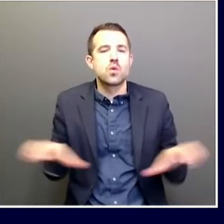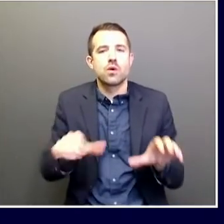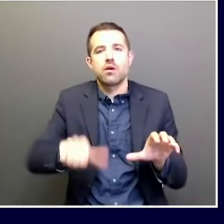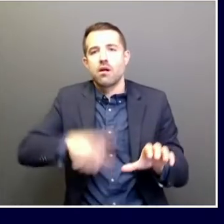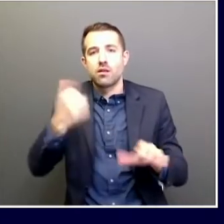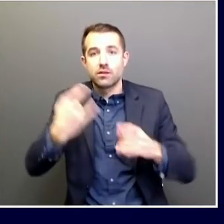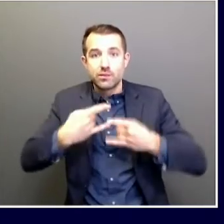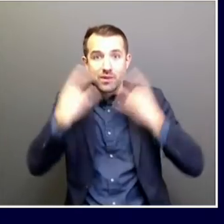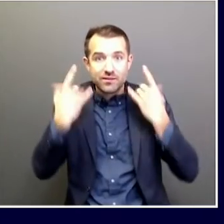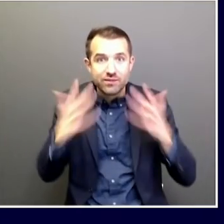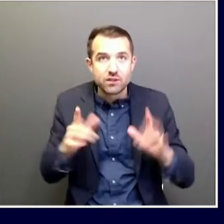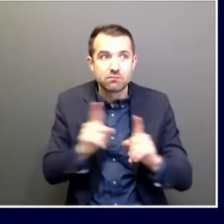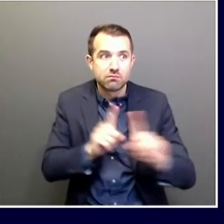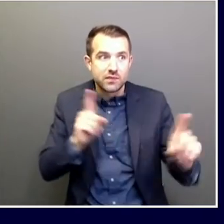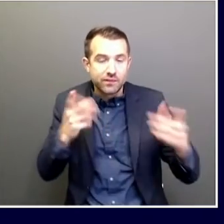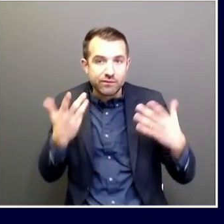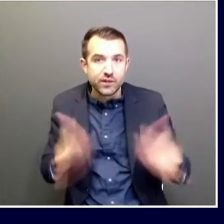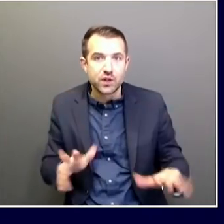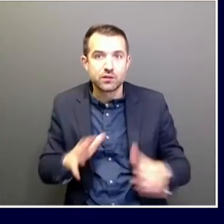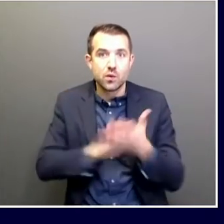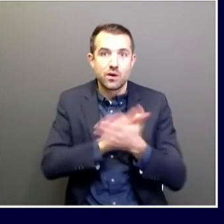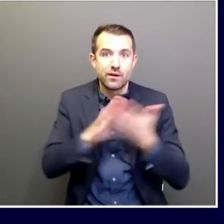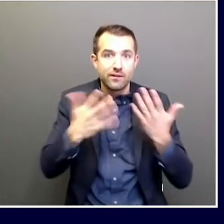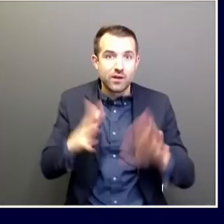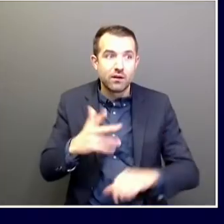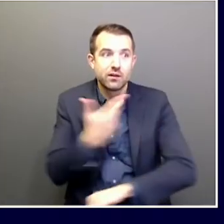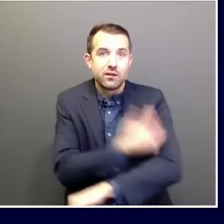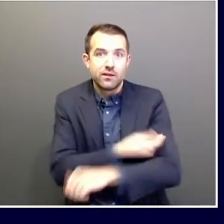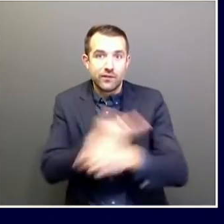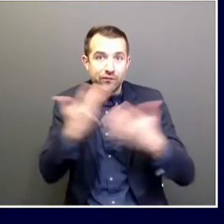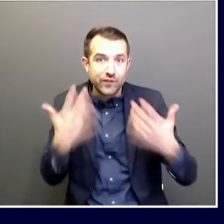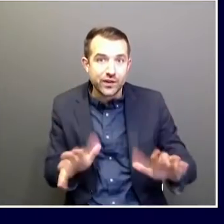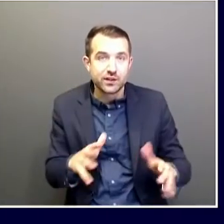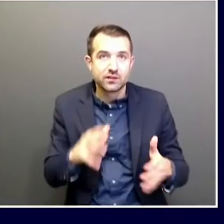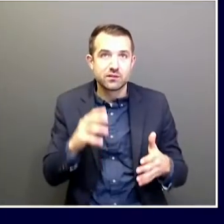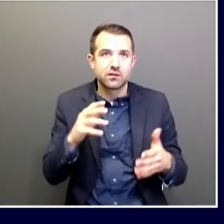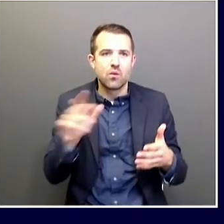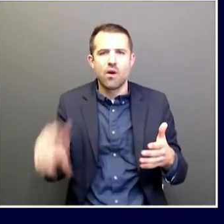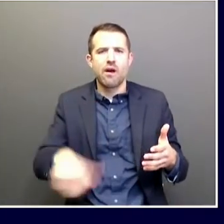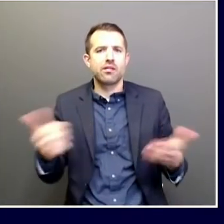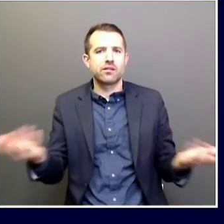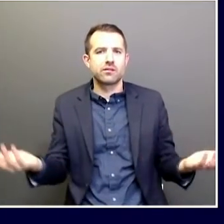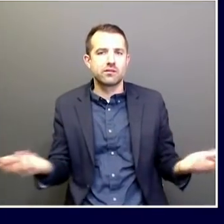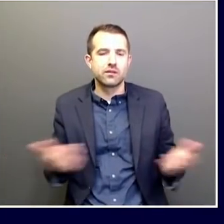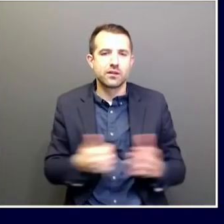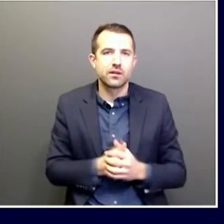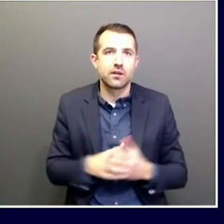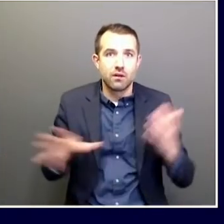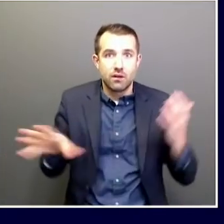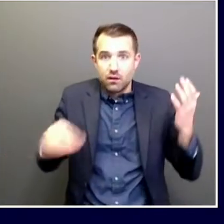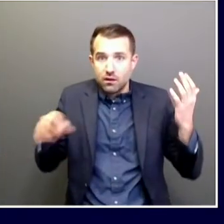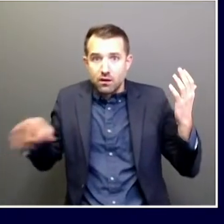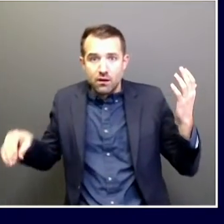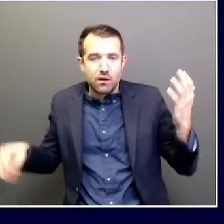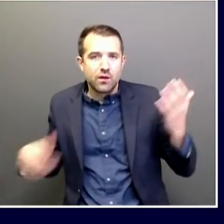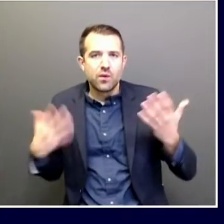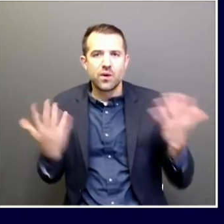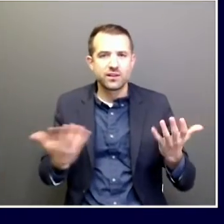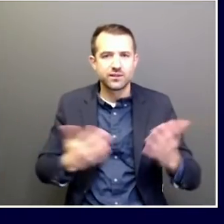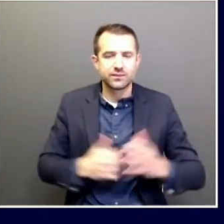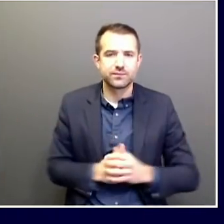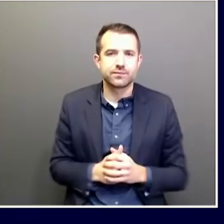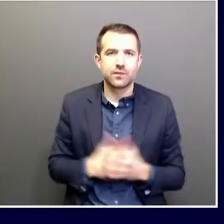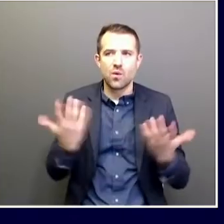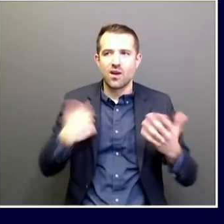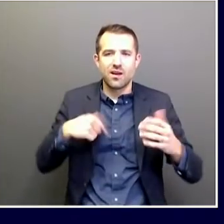we proceed? And how do we kind of backtrack and rewind or go back to kind of where we were earlier in the pandemic, even without